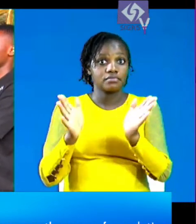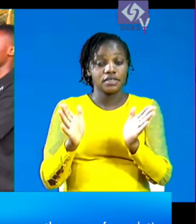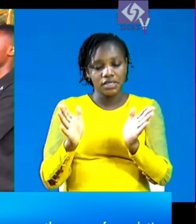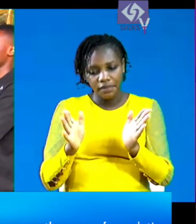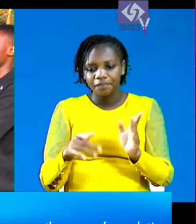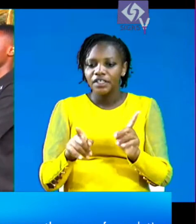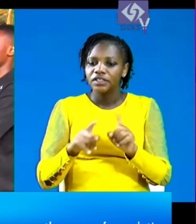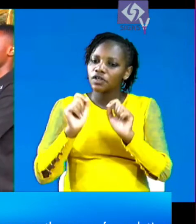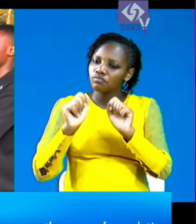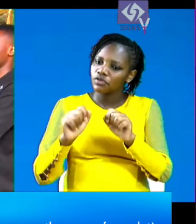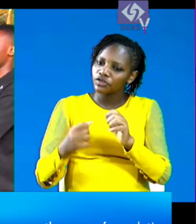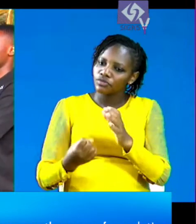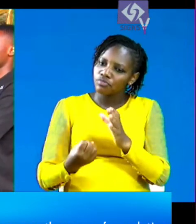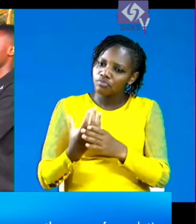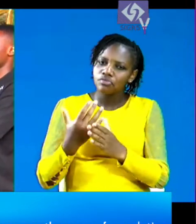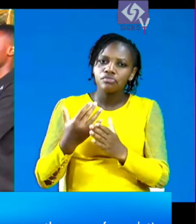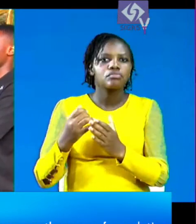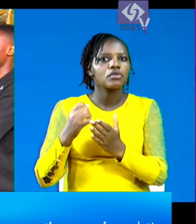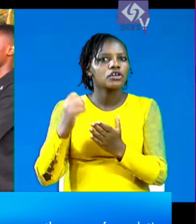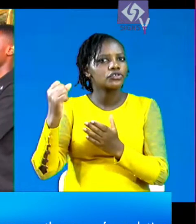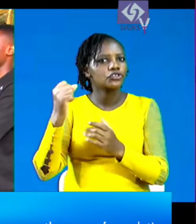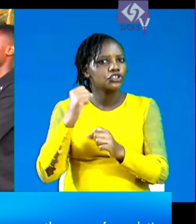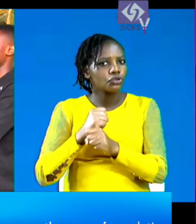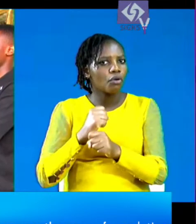employment, in terms of